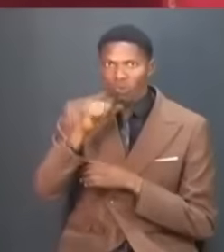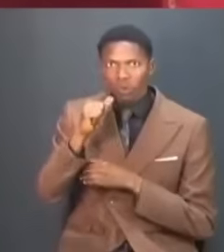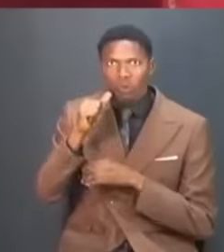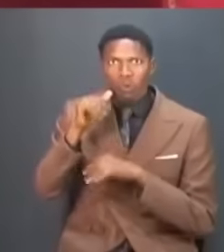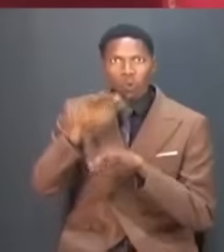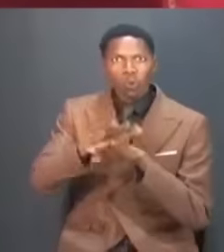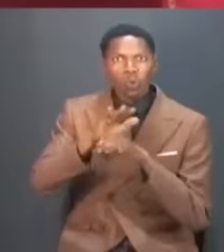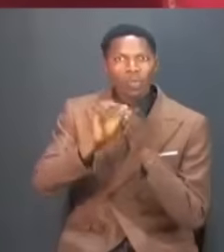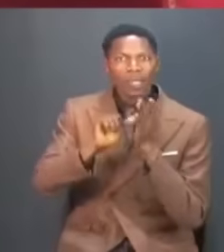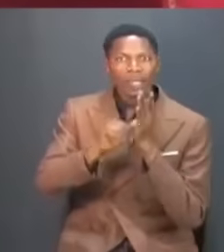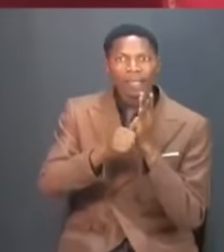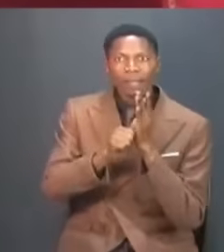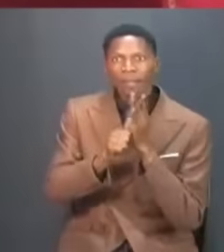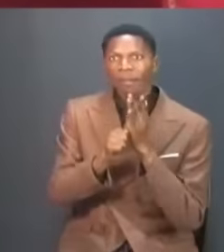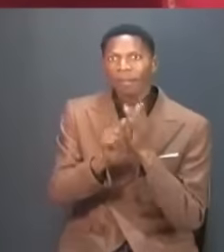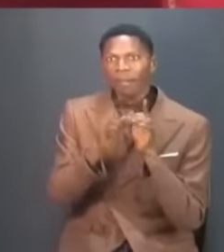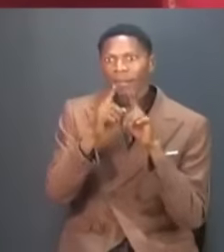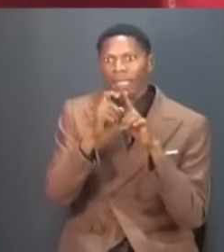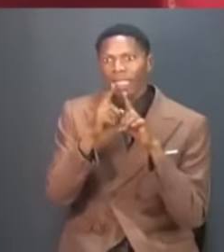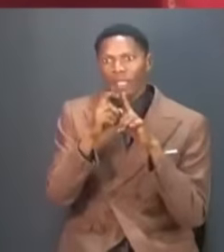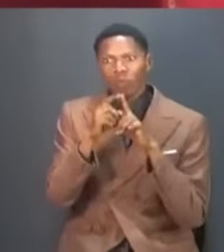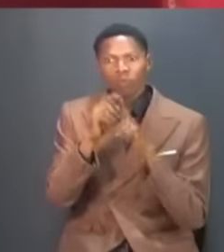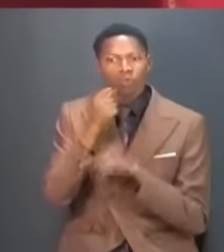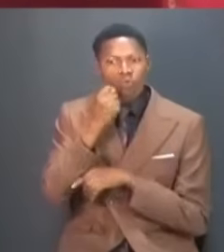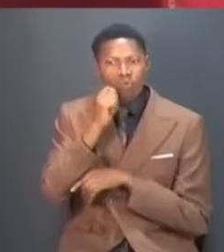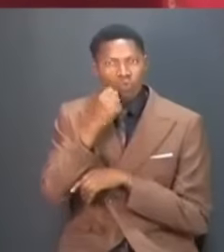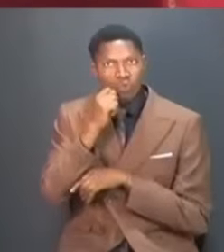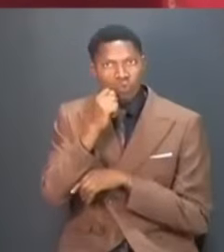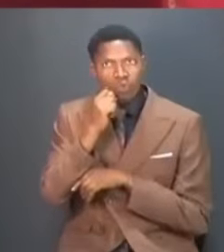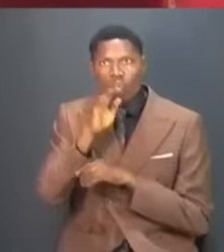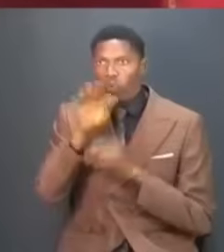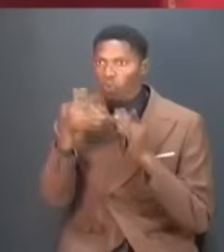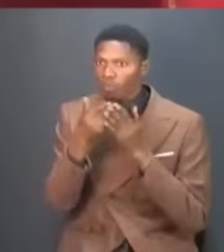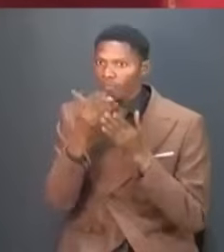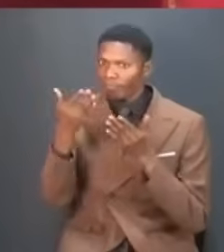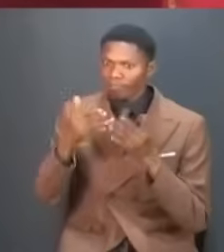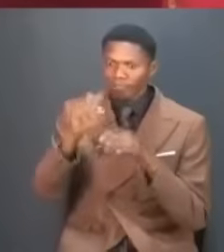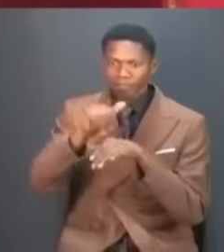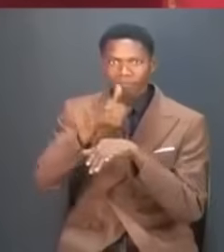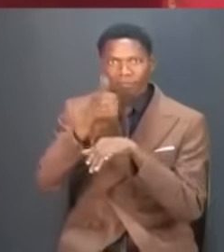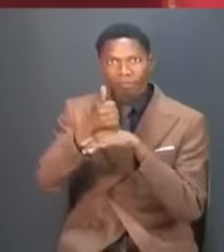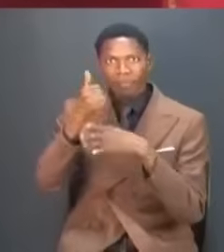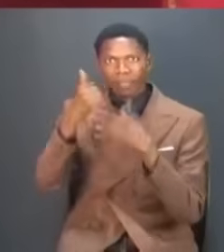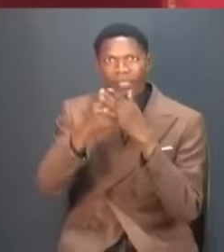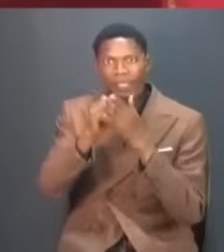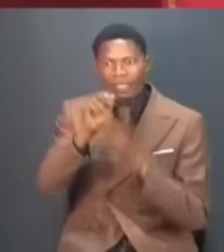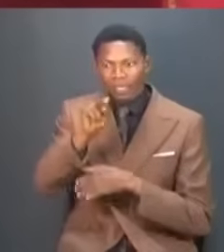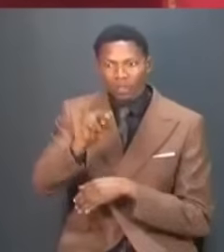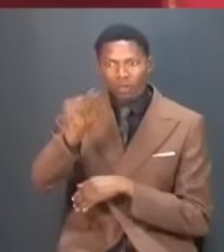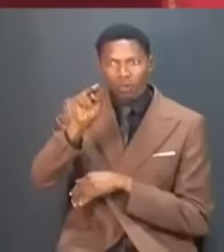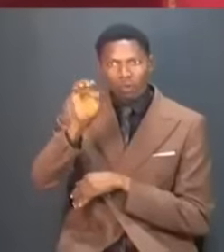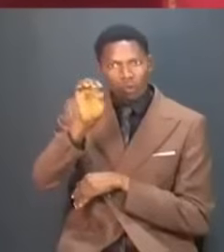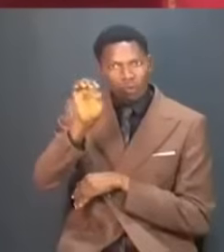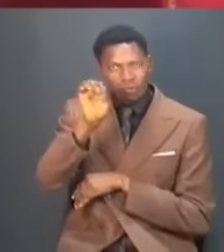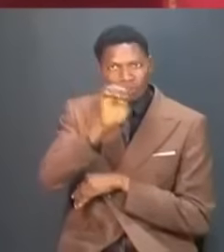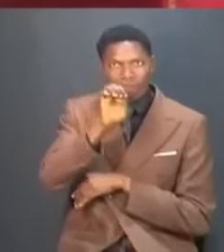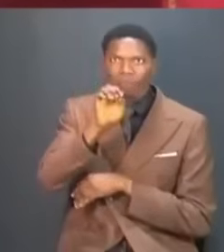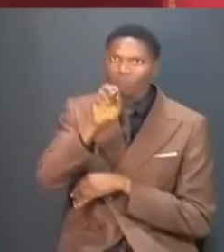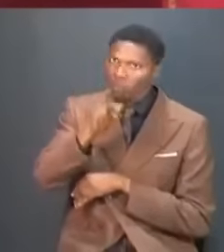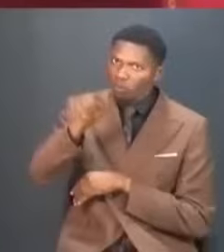maize, rice, soya, and tomatoes have been established in the Northeast, North region, Northern